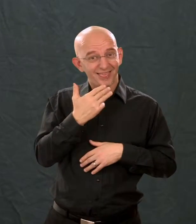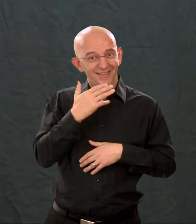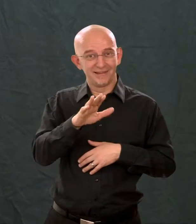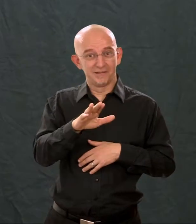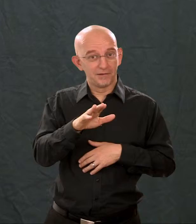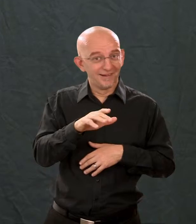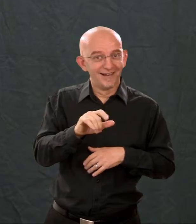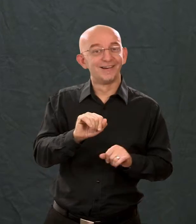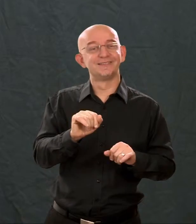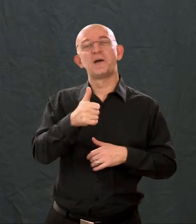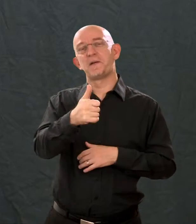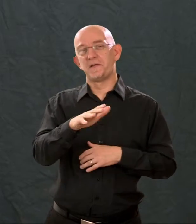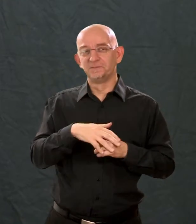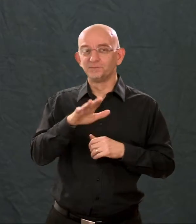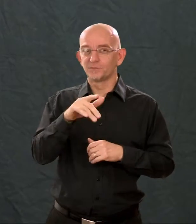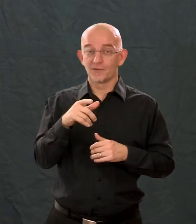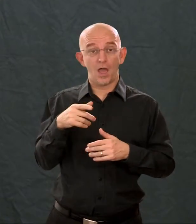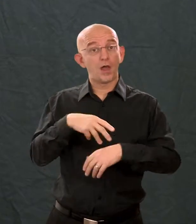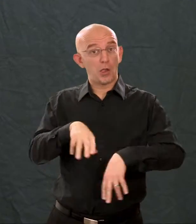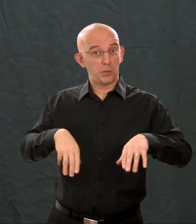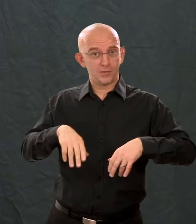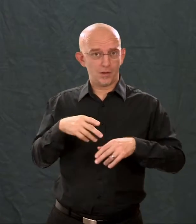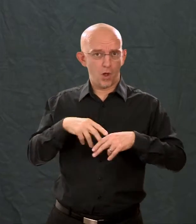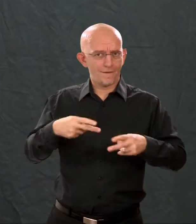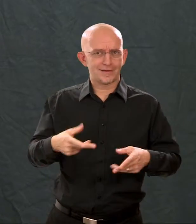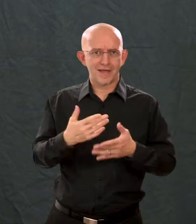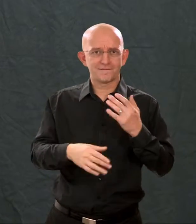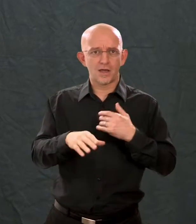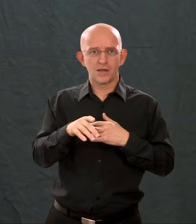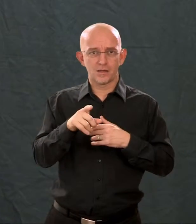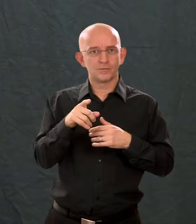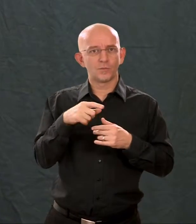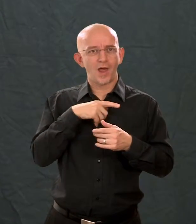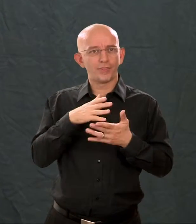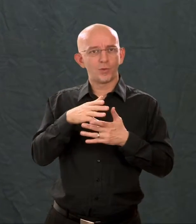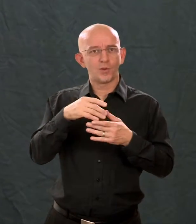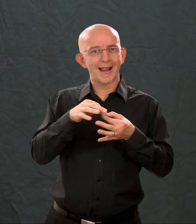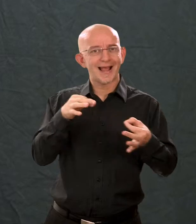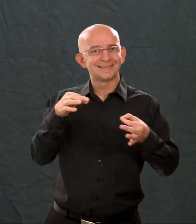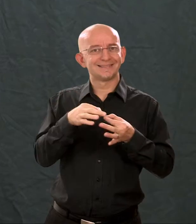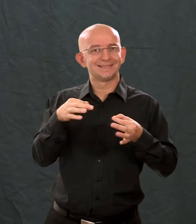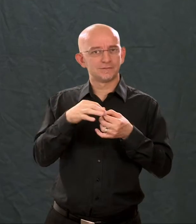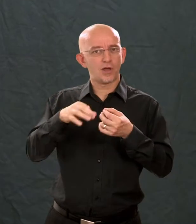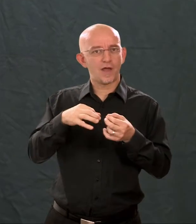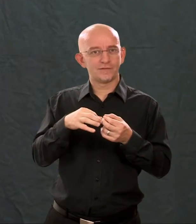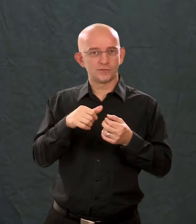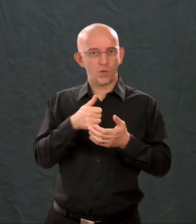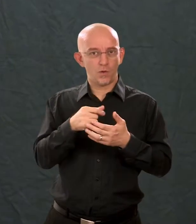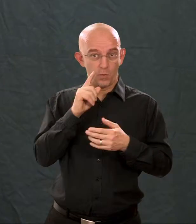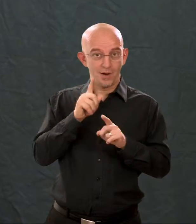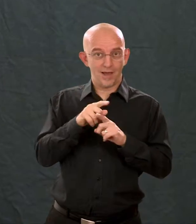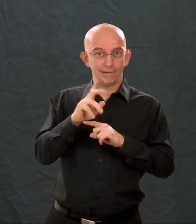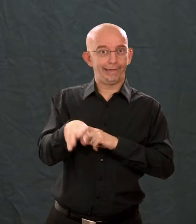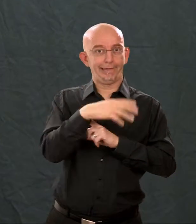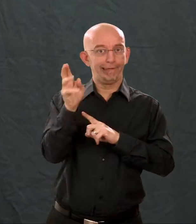Okay. They never actually fell off, but I think they were tied with elastic inside, so they always were in